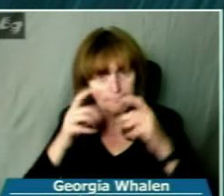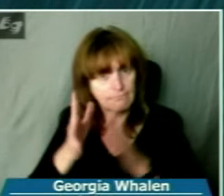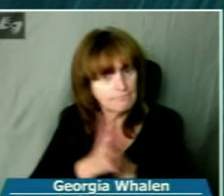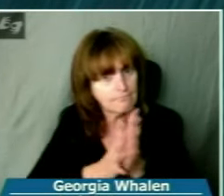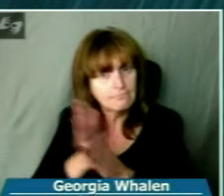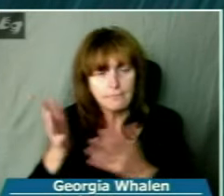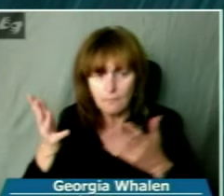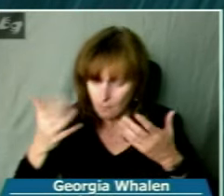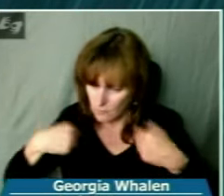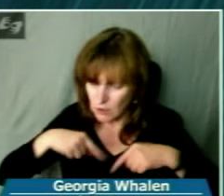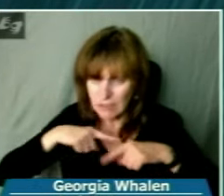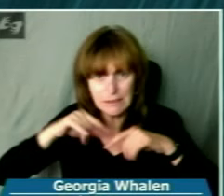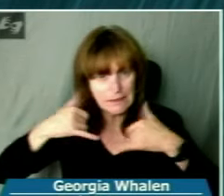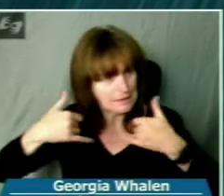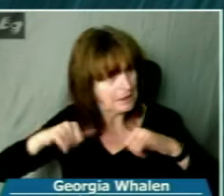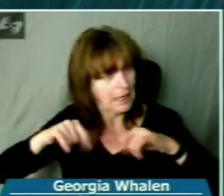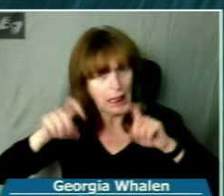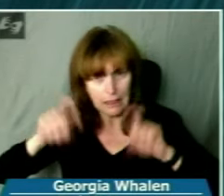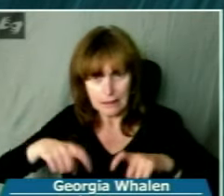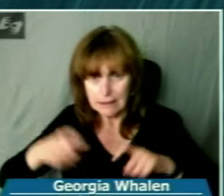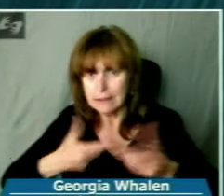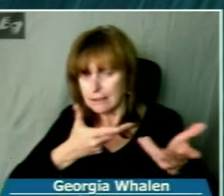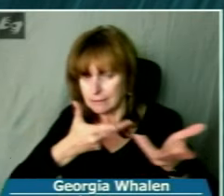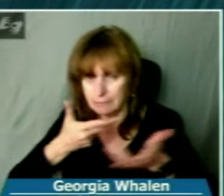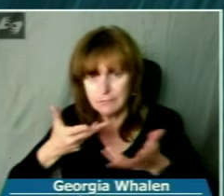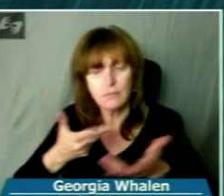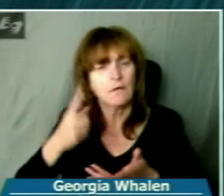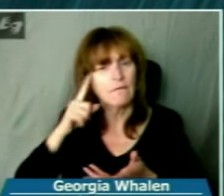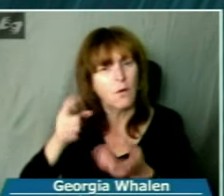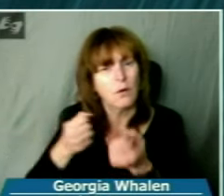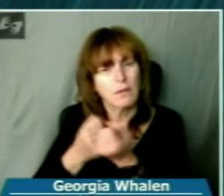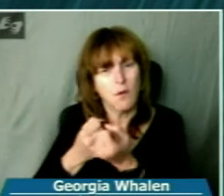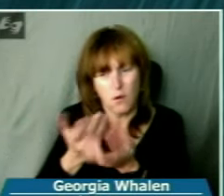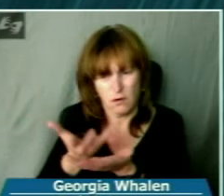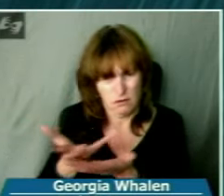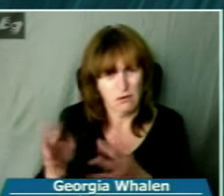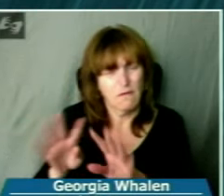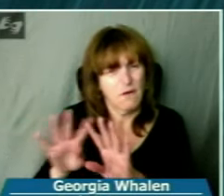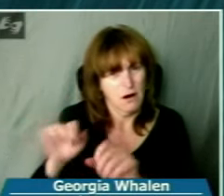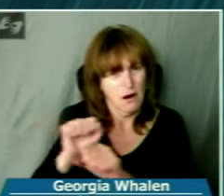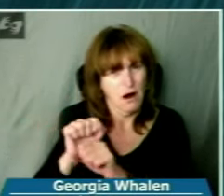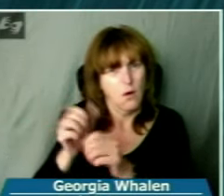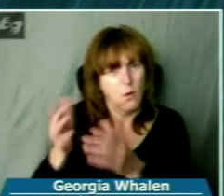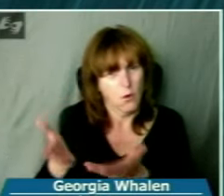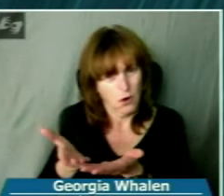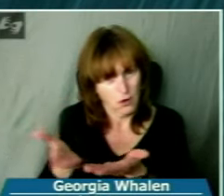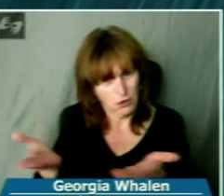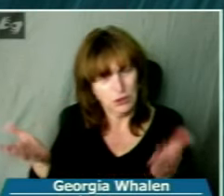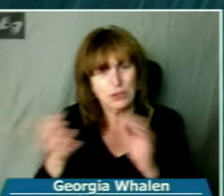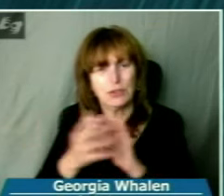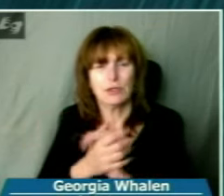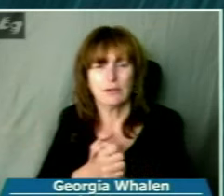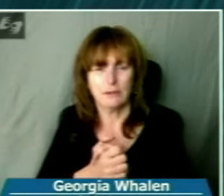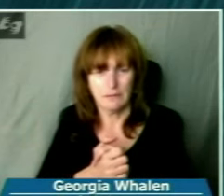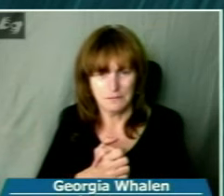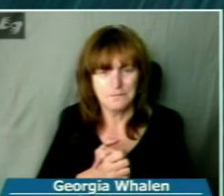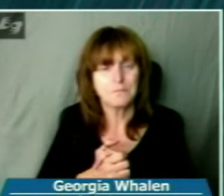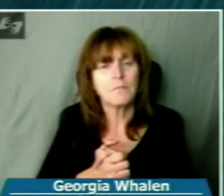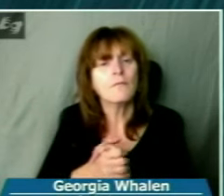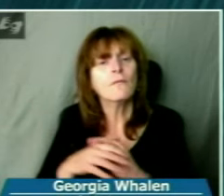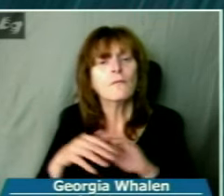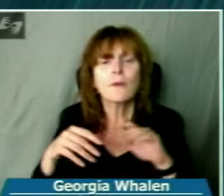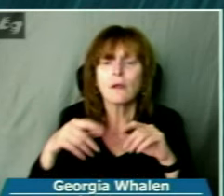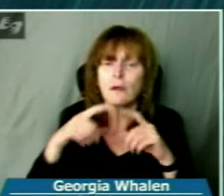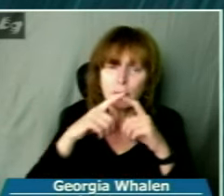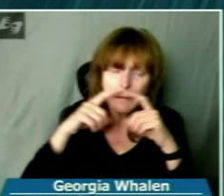PPE, to provide much needed resources for the citywide response to COVID-19. And the equipment will be provided to